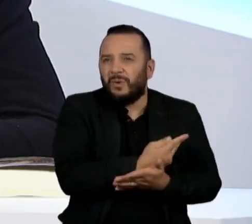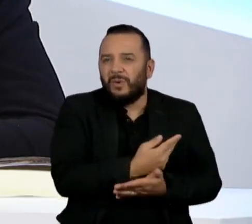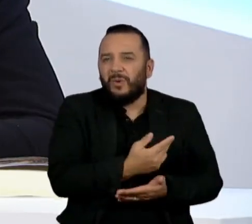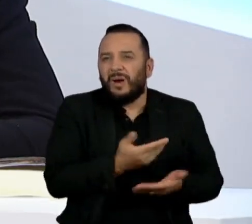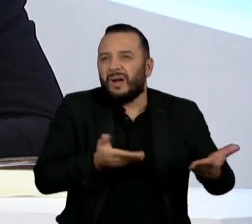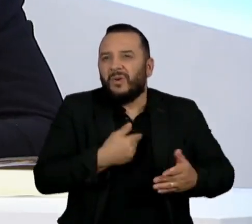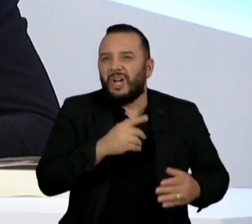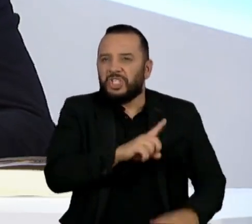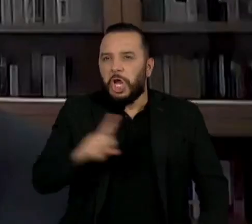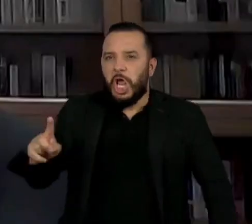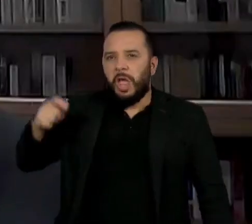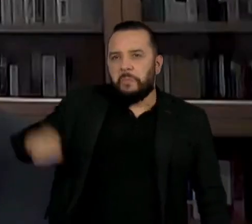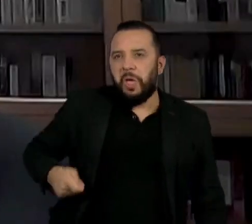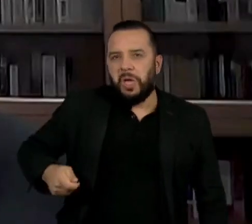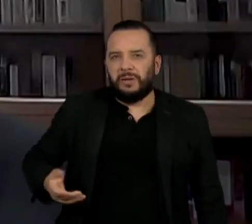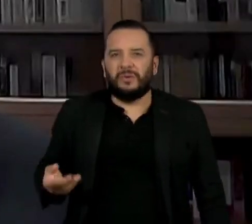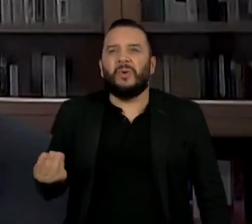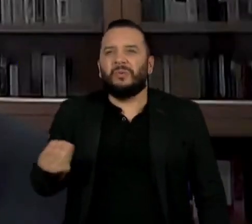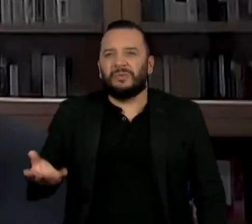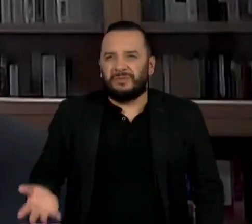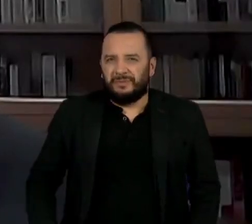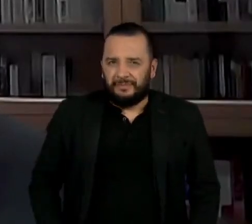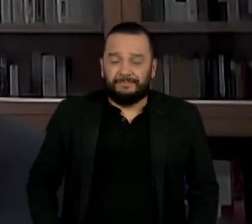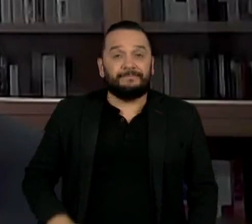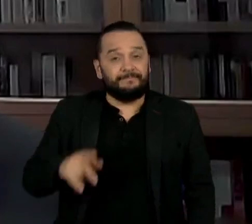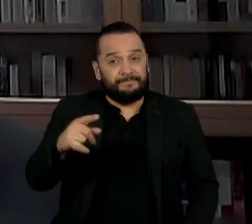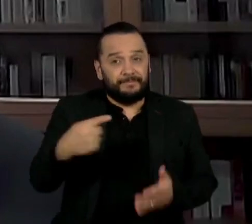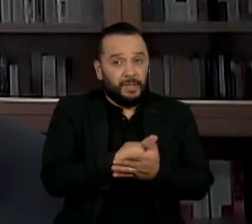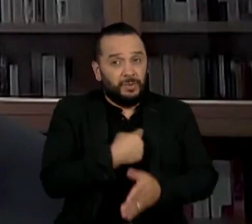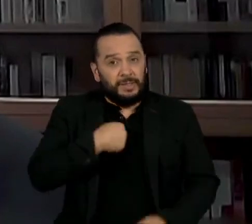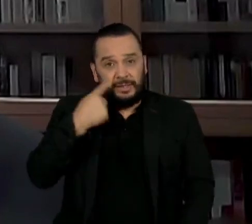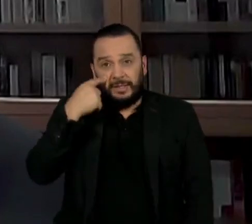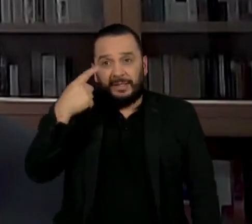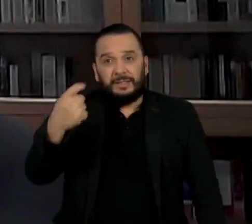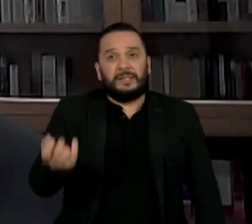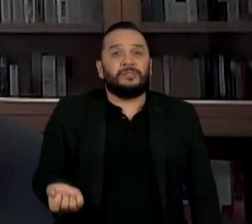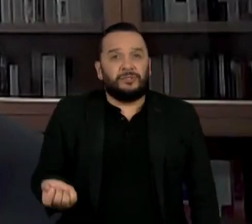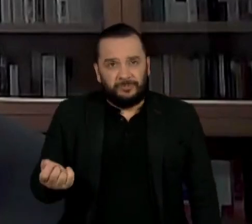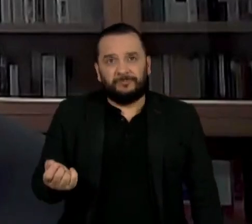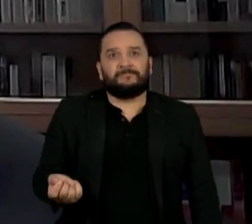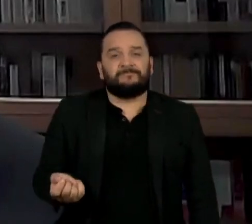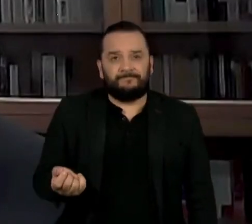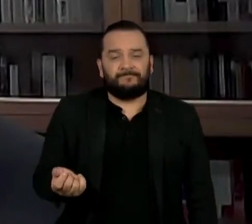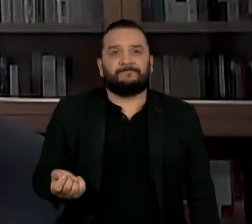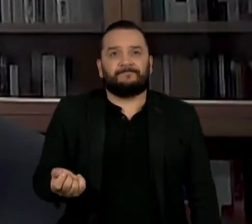mais conservadores? That's an interesting question.